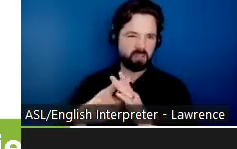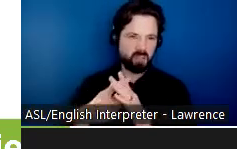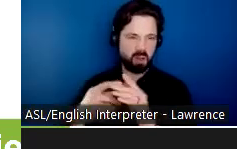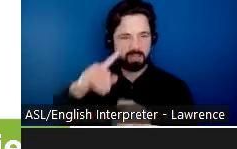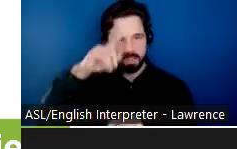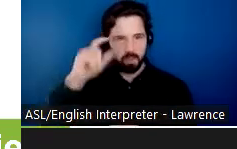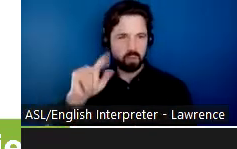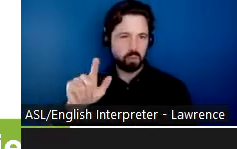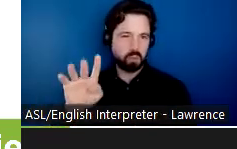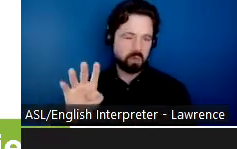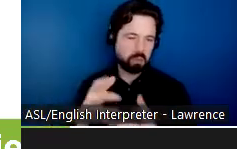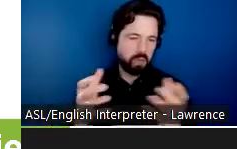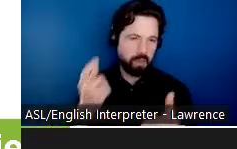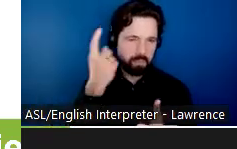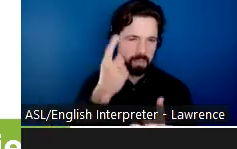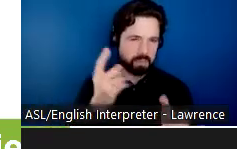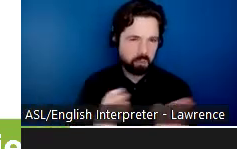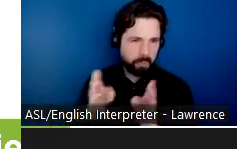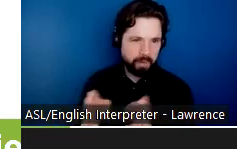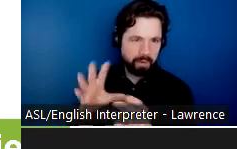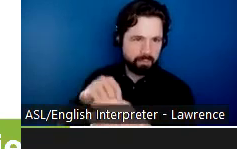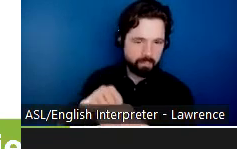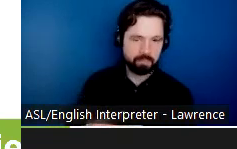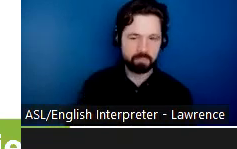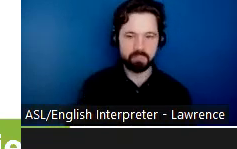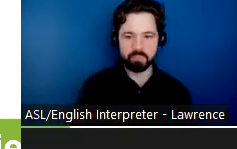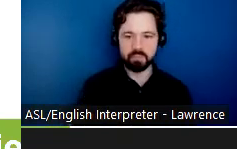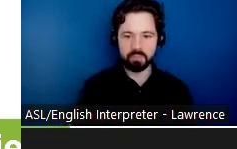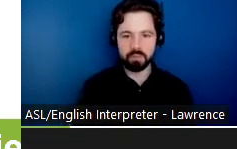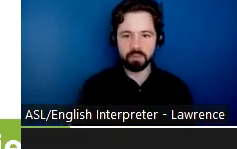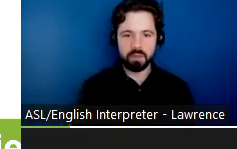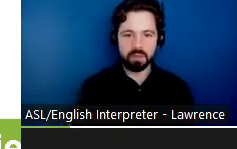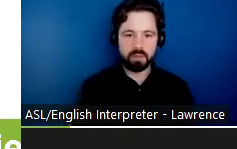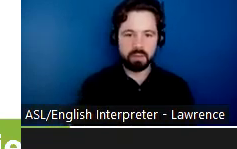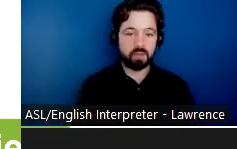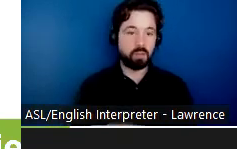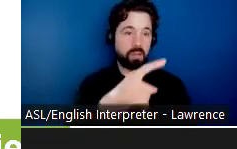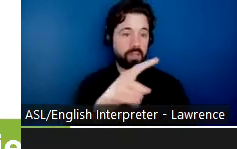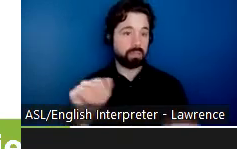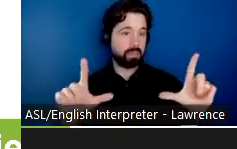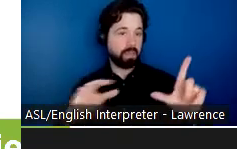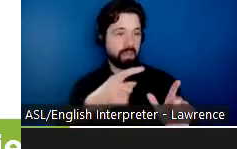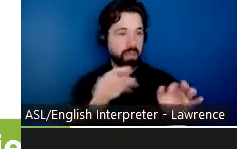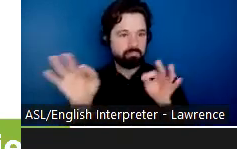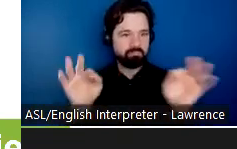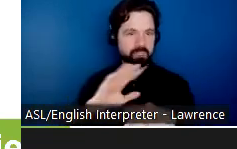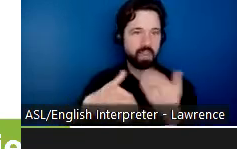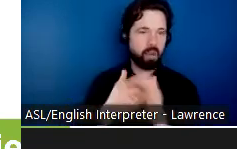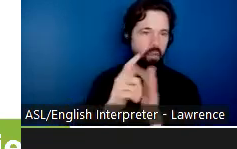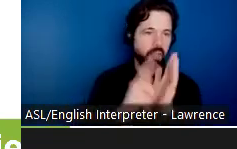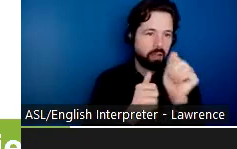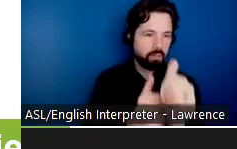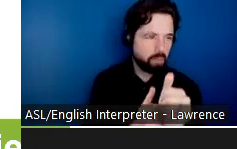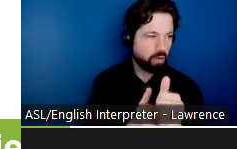to consider there. So this slide actually outlines some of the important regulations and requirements